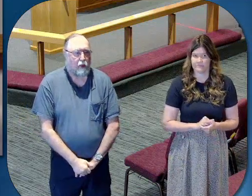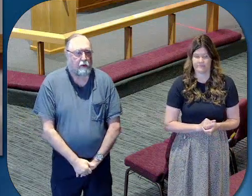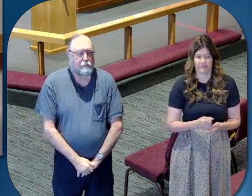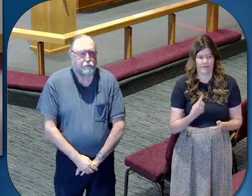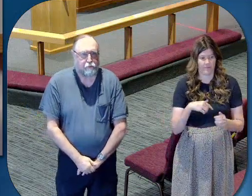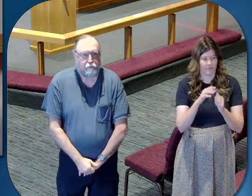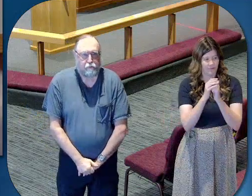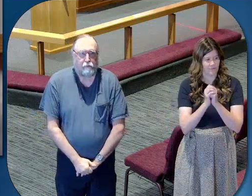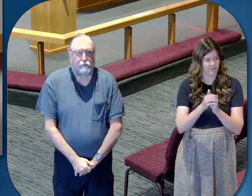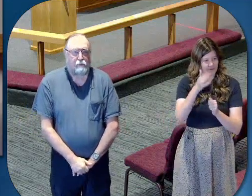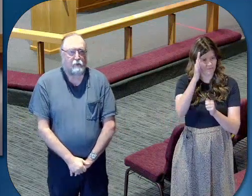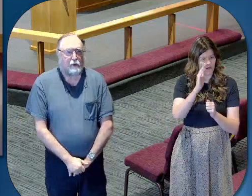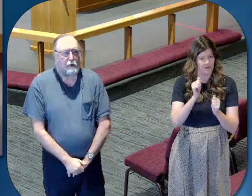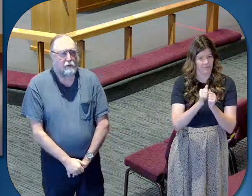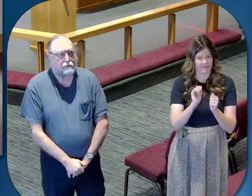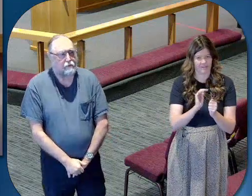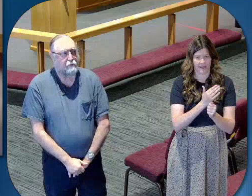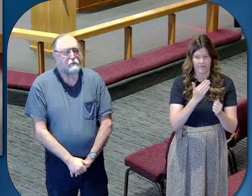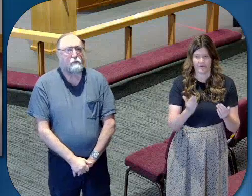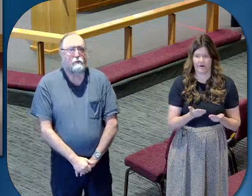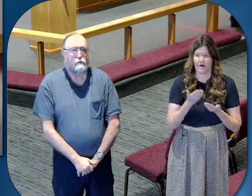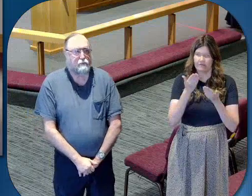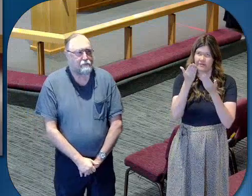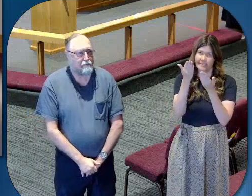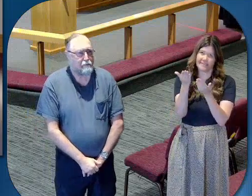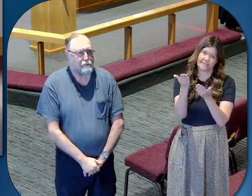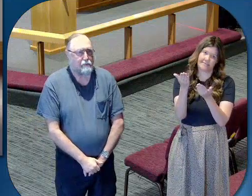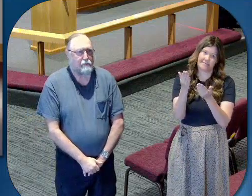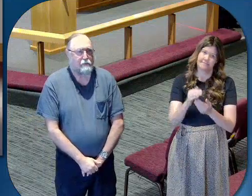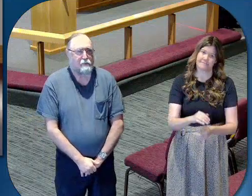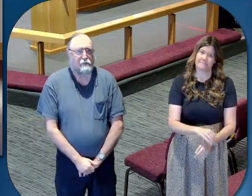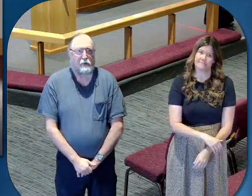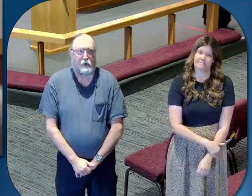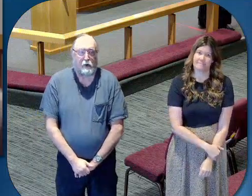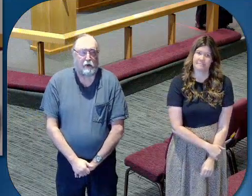We worship God with our tithes and our offerings.